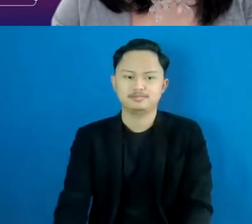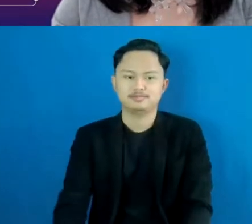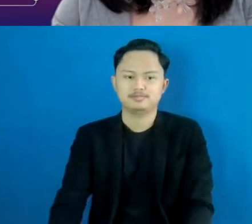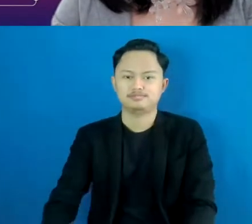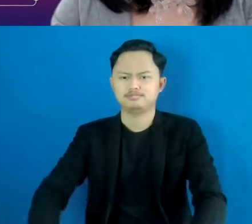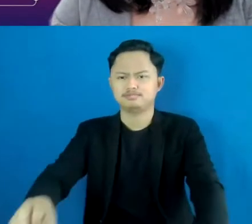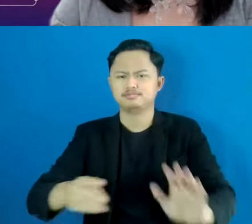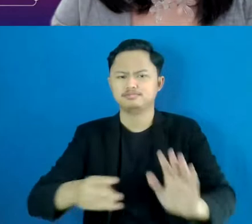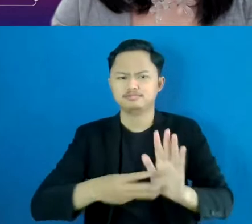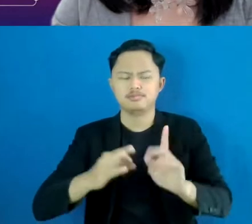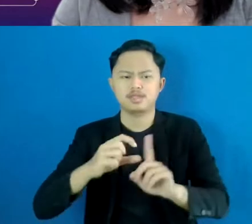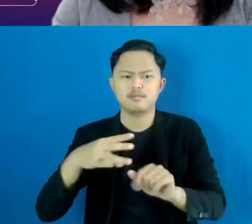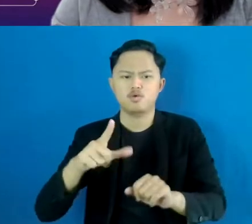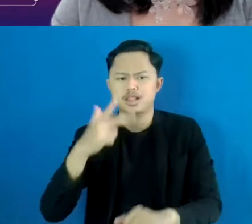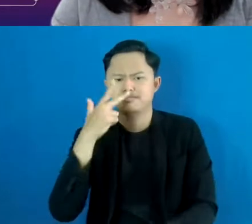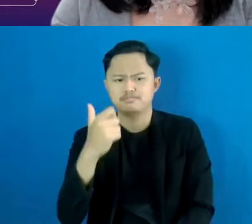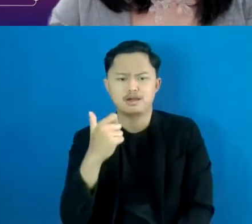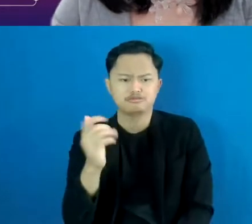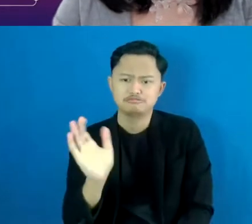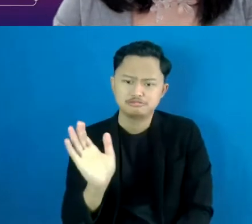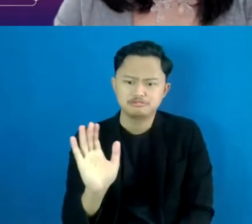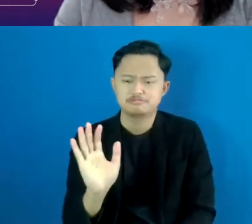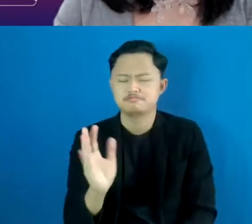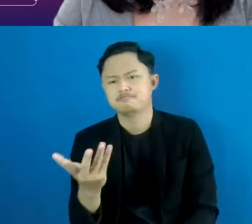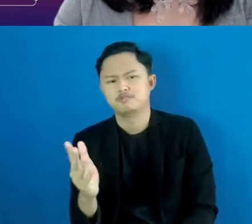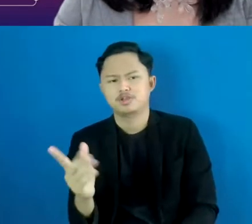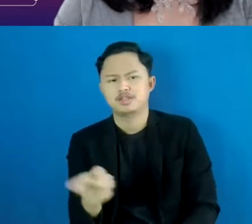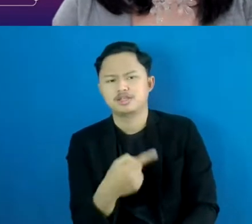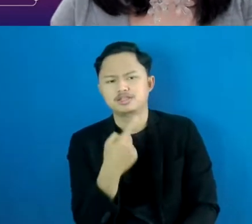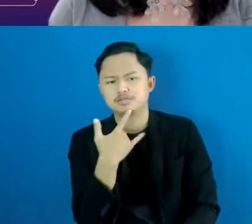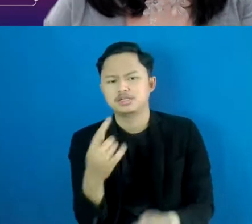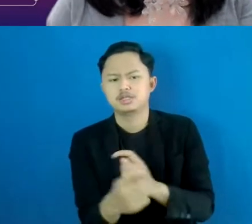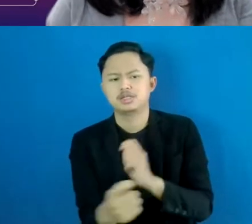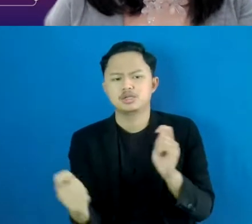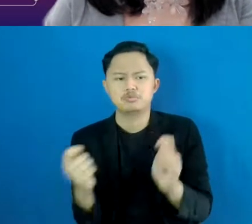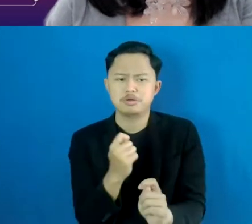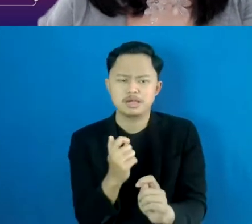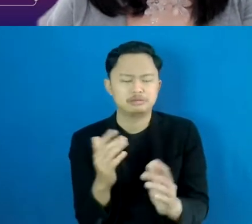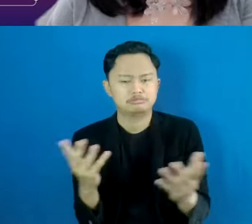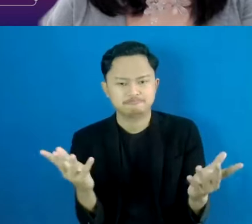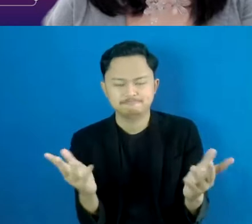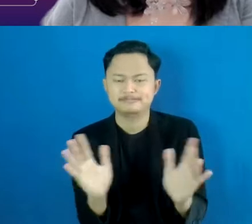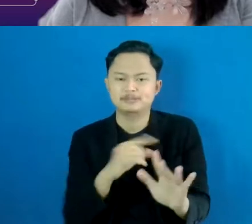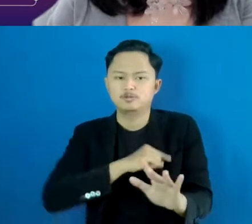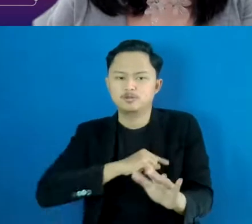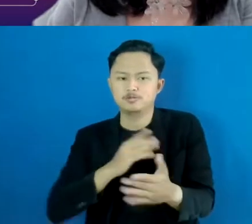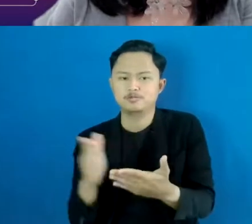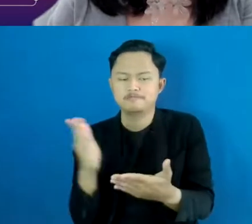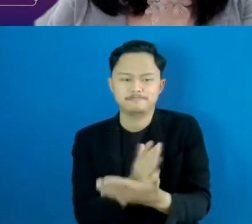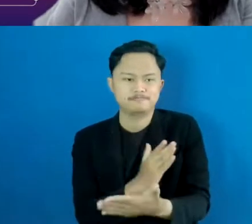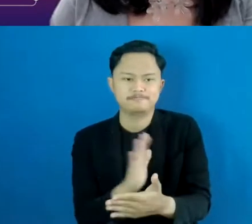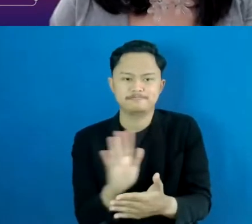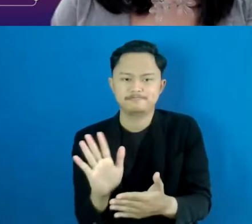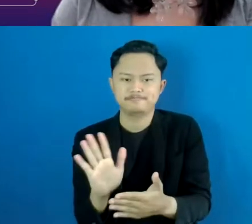example, in São Paulo city at this moment without big changes in the concession. But the